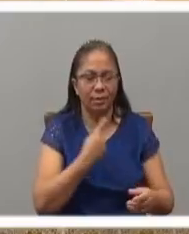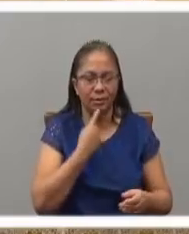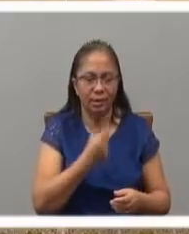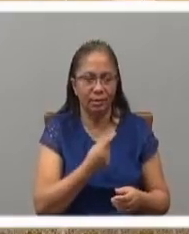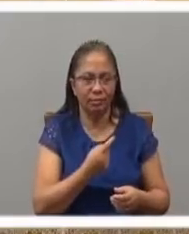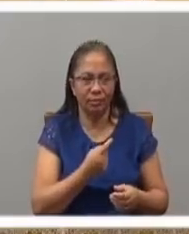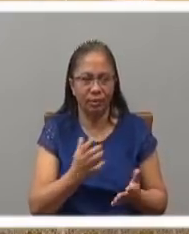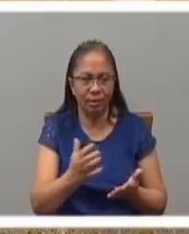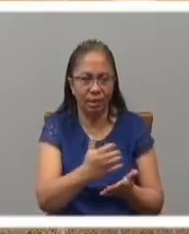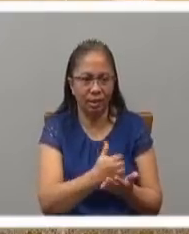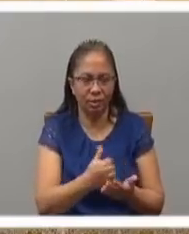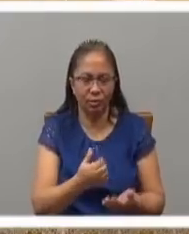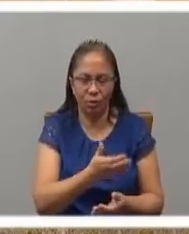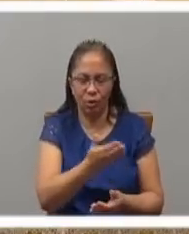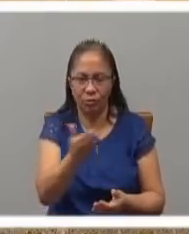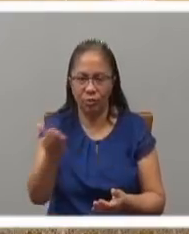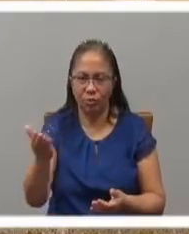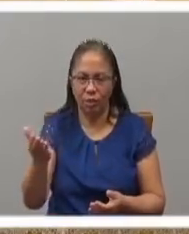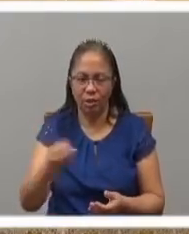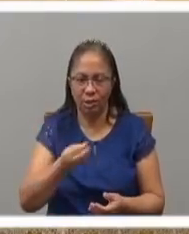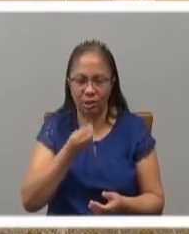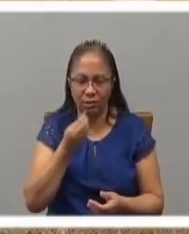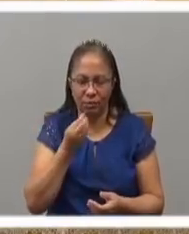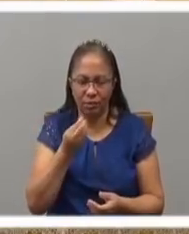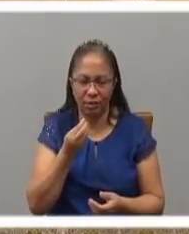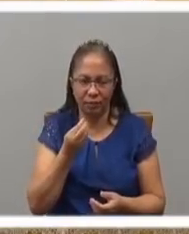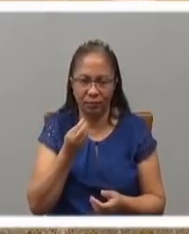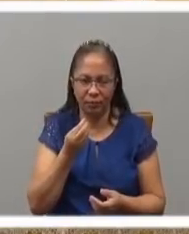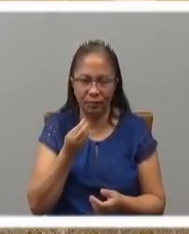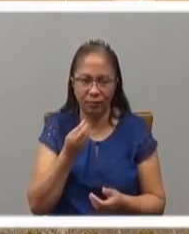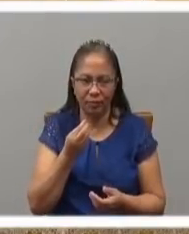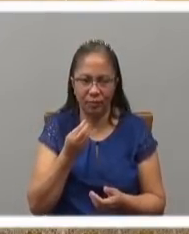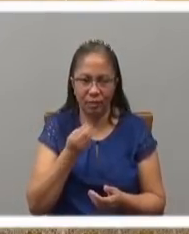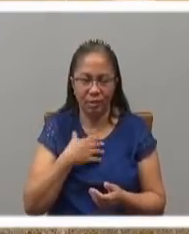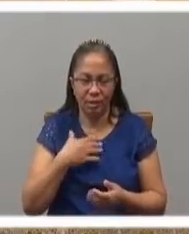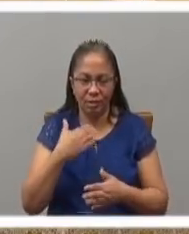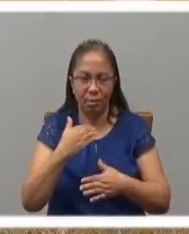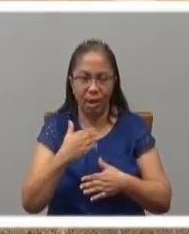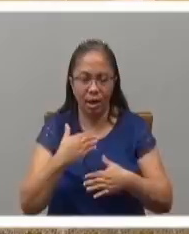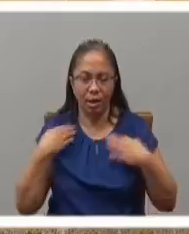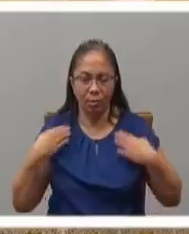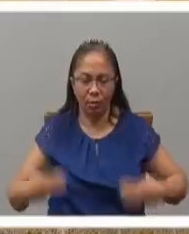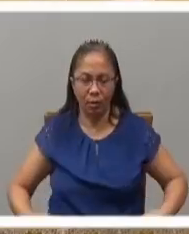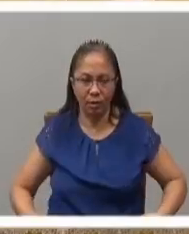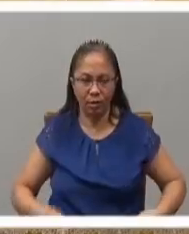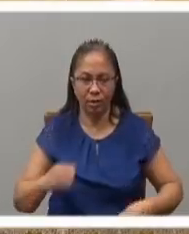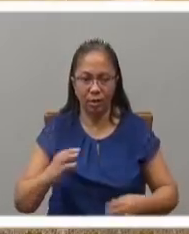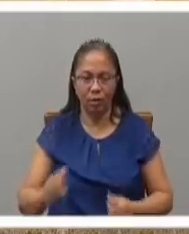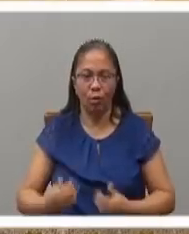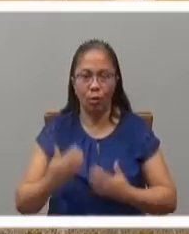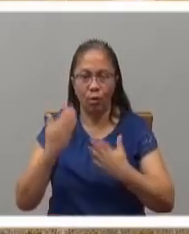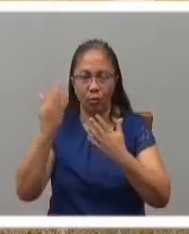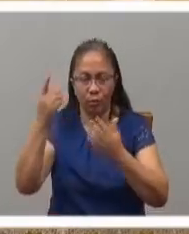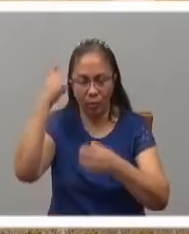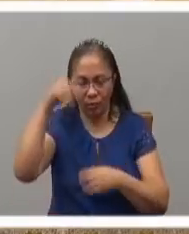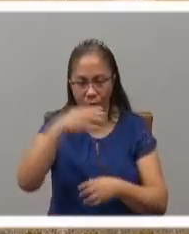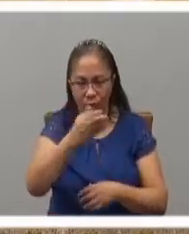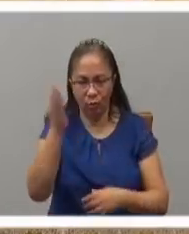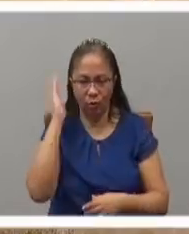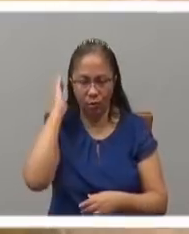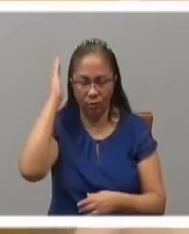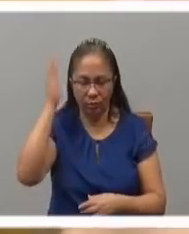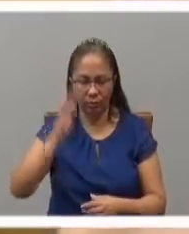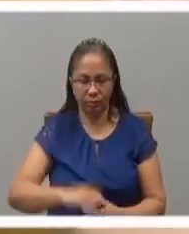saying, "Take this, all of you, and eat of it, for this is my body, which will be given up for you."